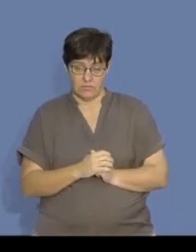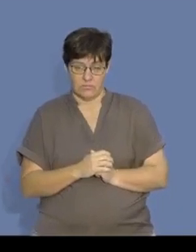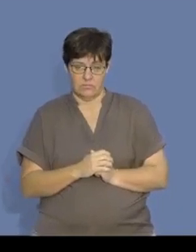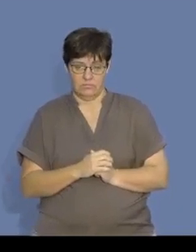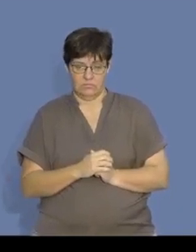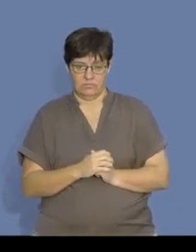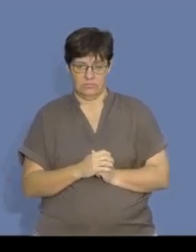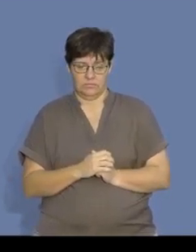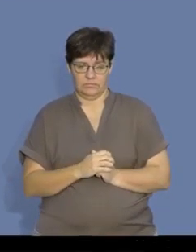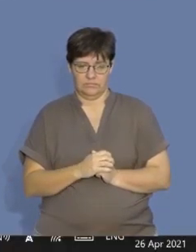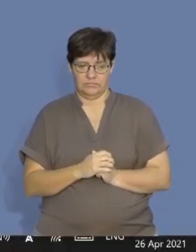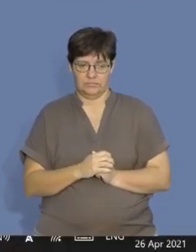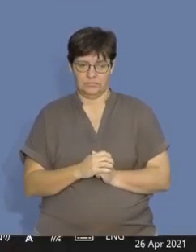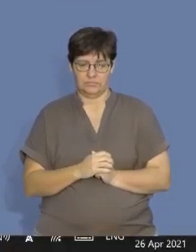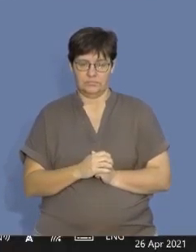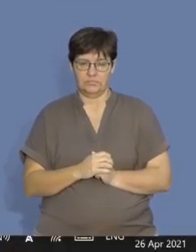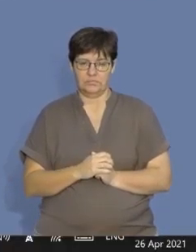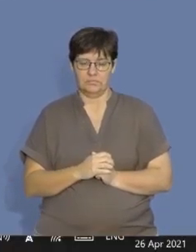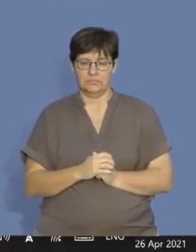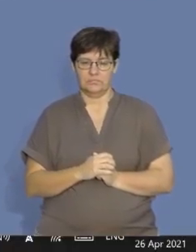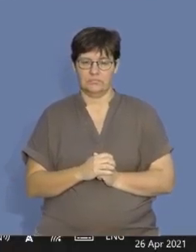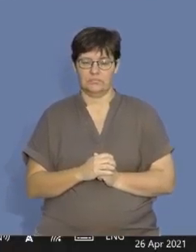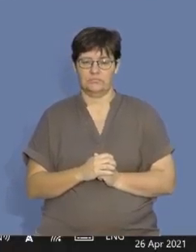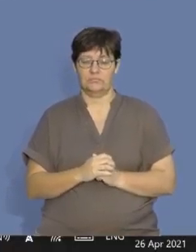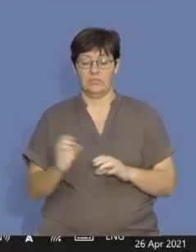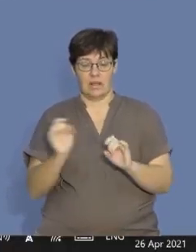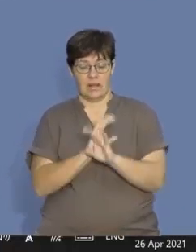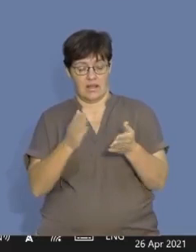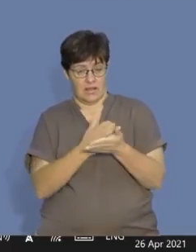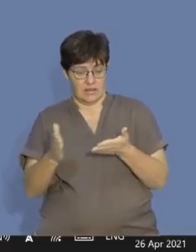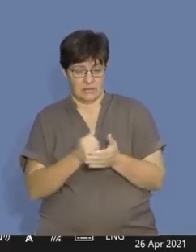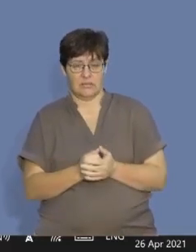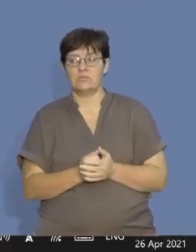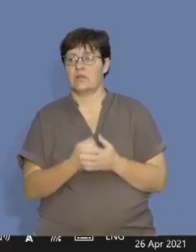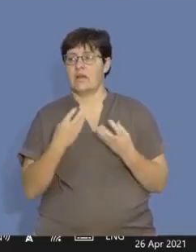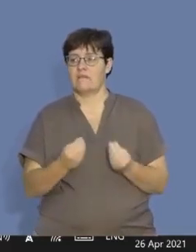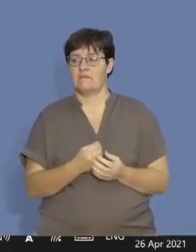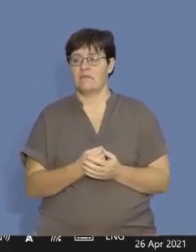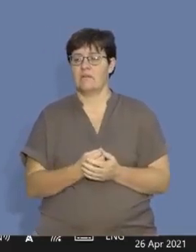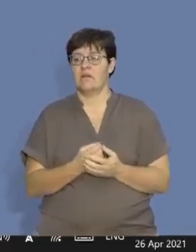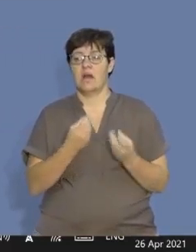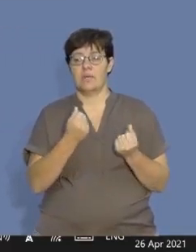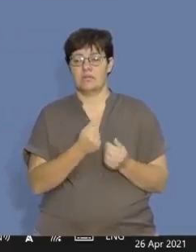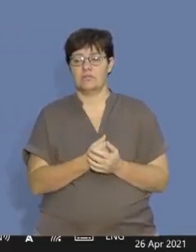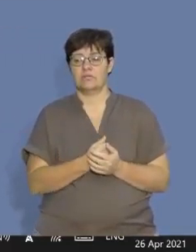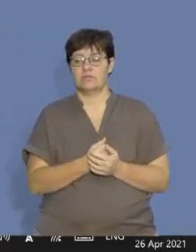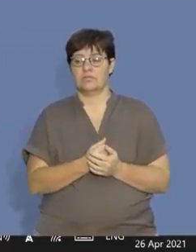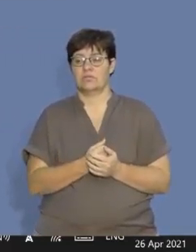1,810,000. So let's again grab the calculator. Let's clear that. So I've got an amount of,